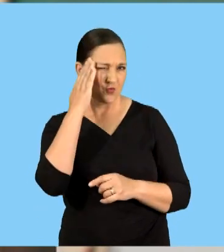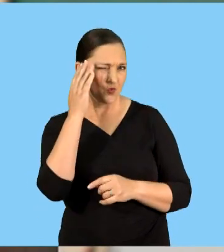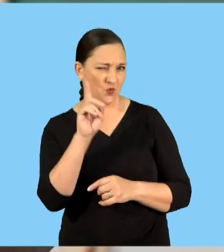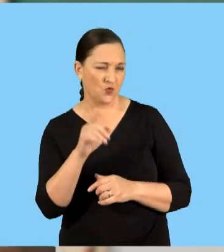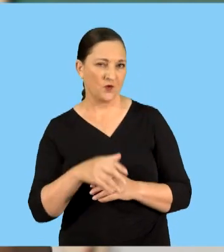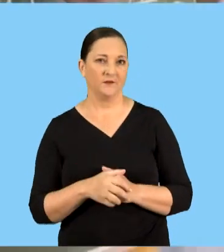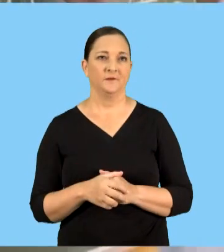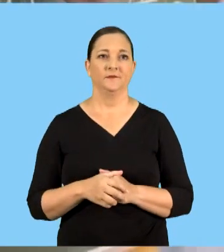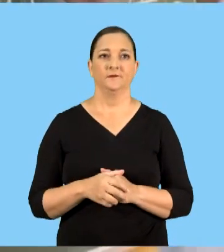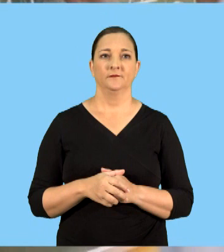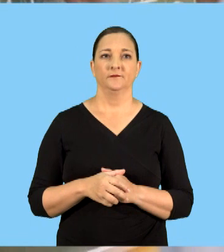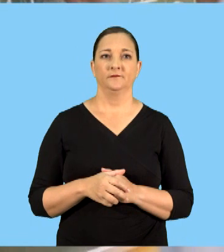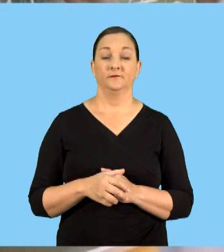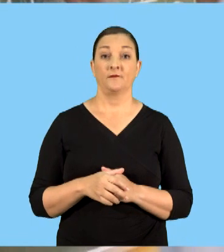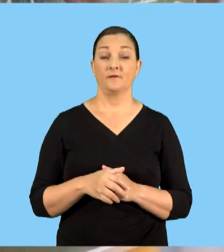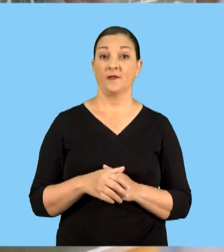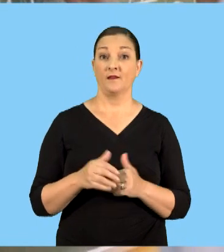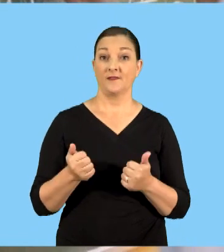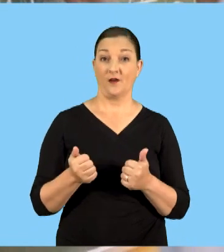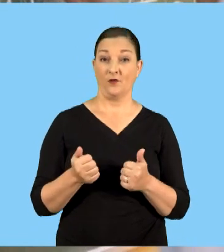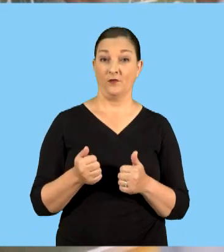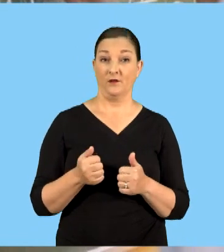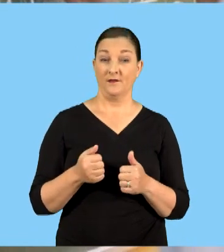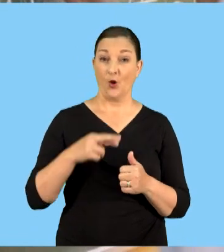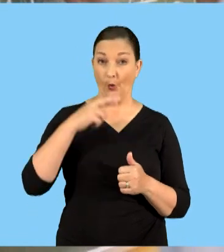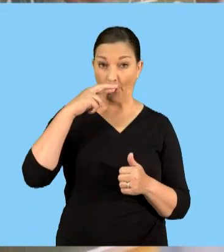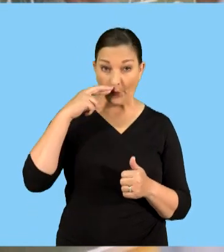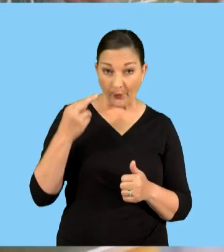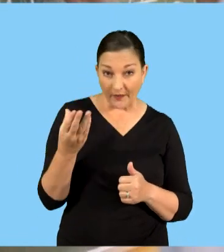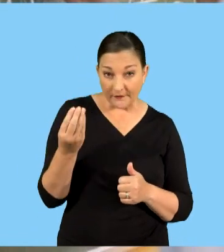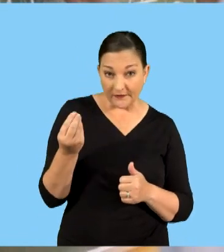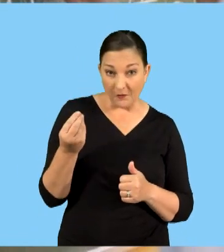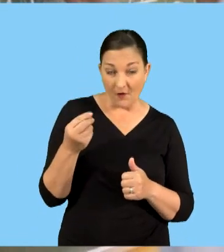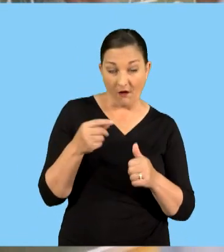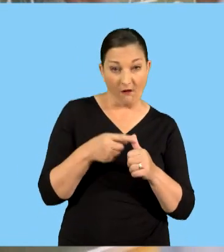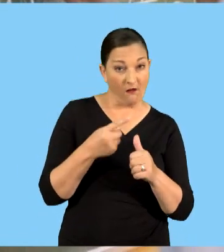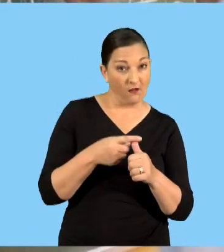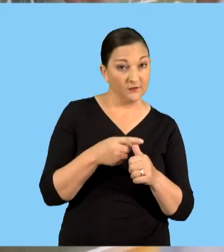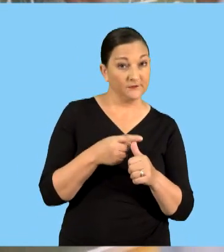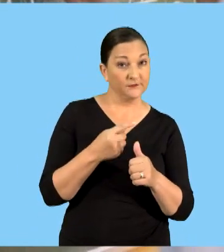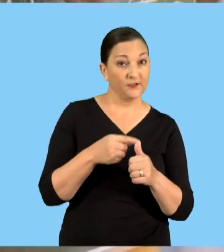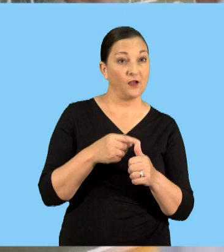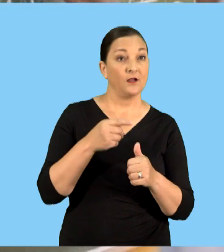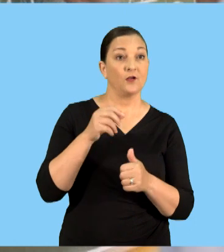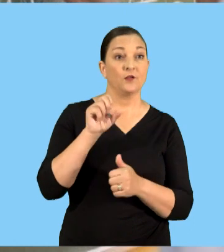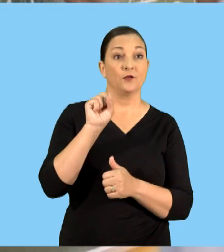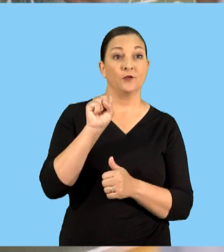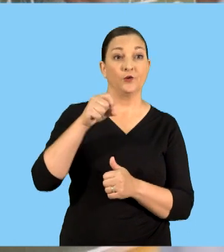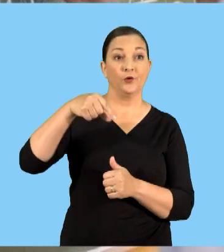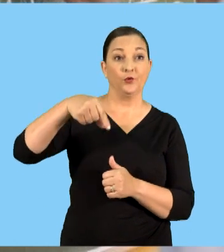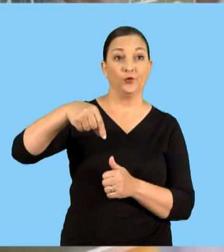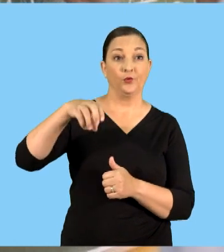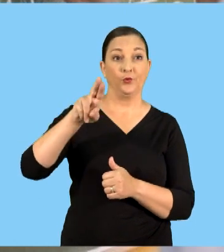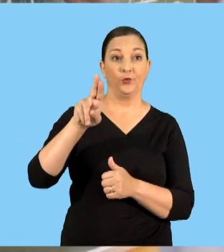know? So did you know that the answer to a real number being squared will always be